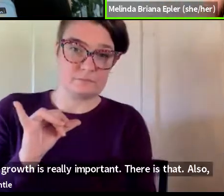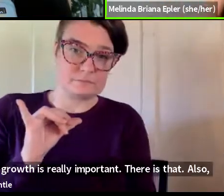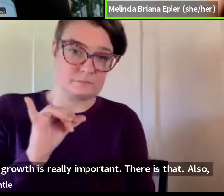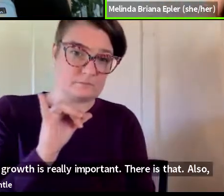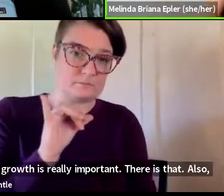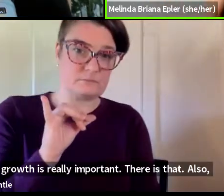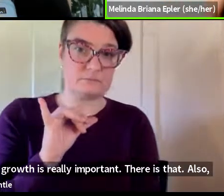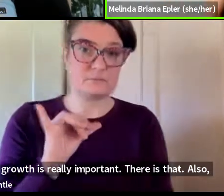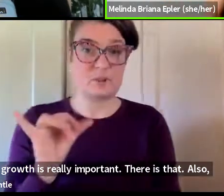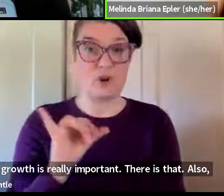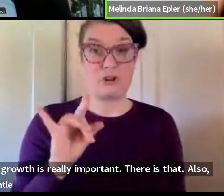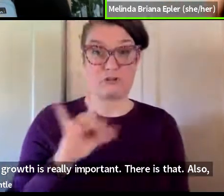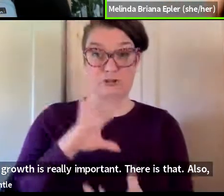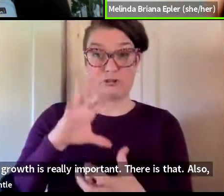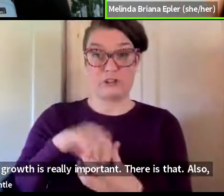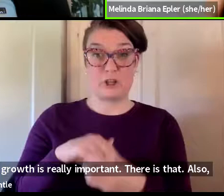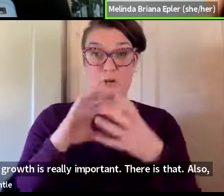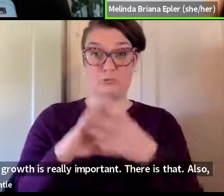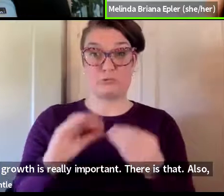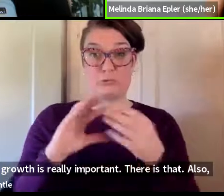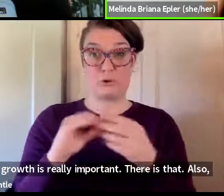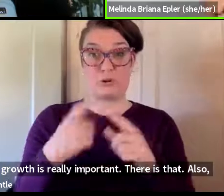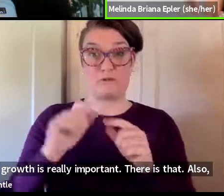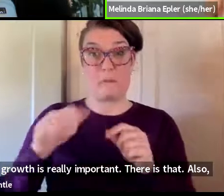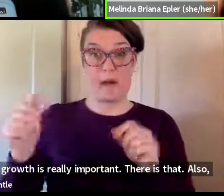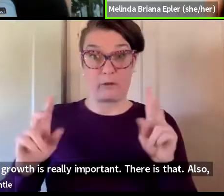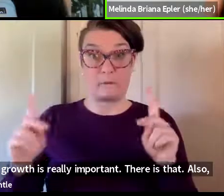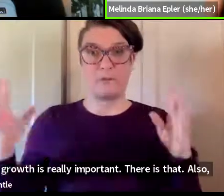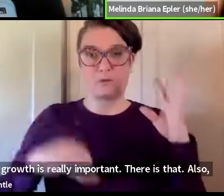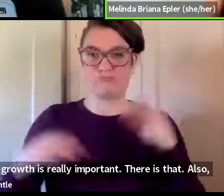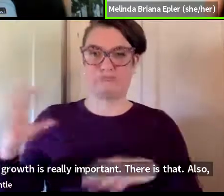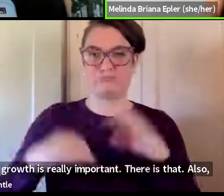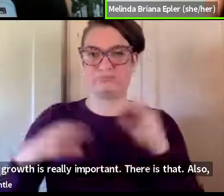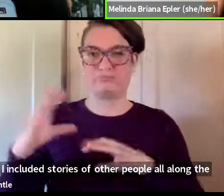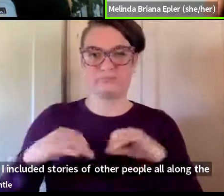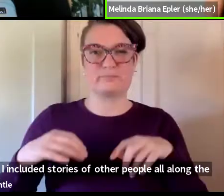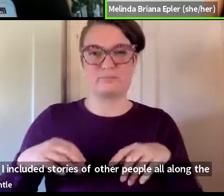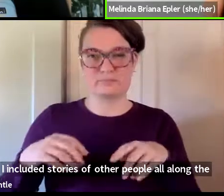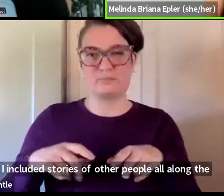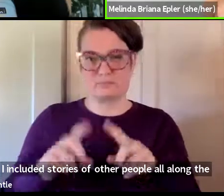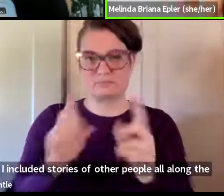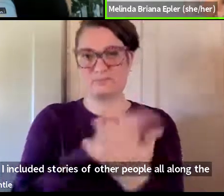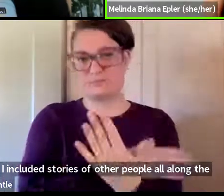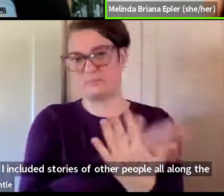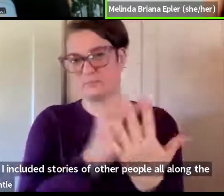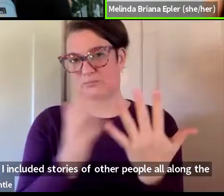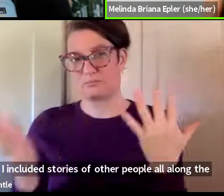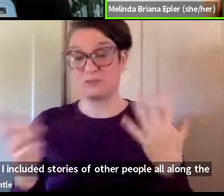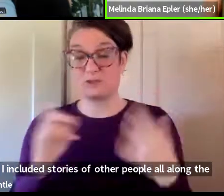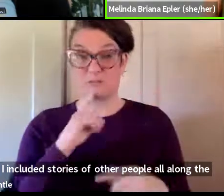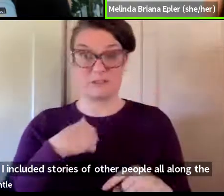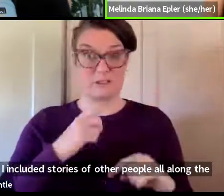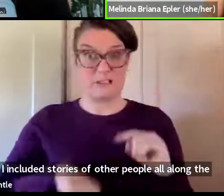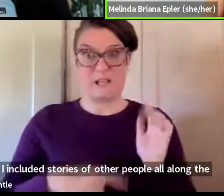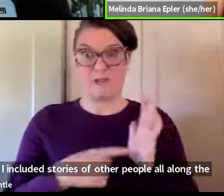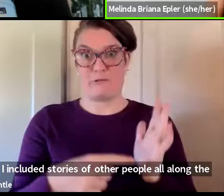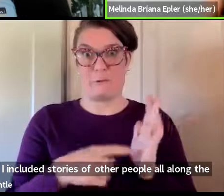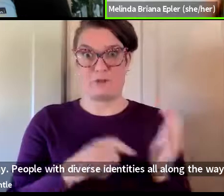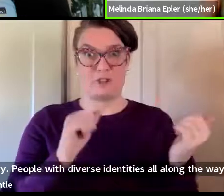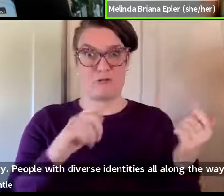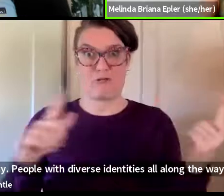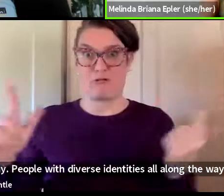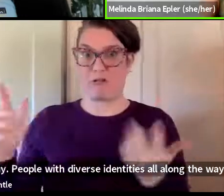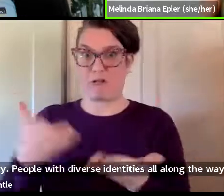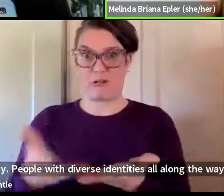included stories of other people all along the way, people with diverse identities all along the way that I can't possibly represent as a white